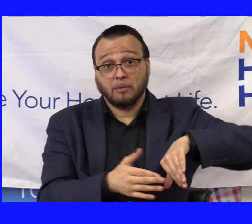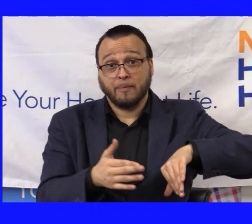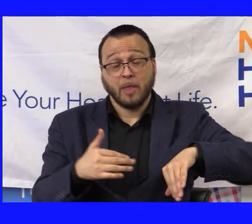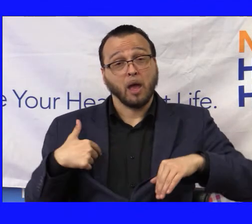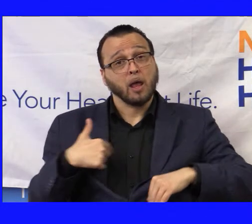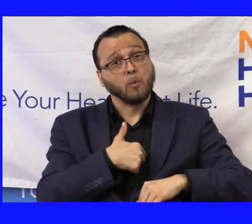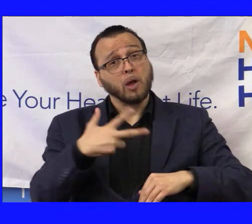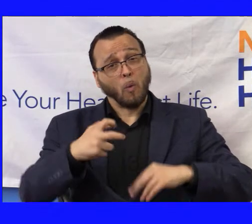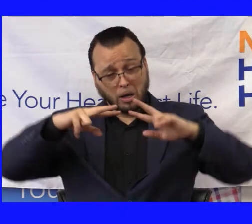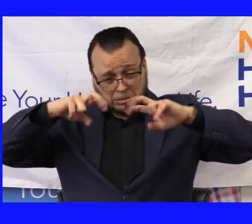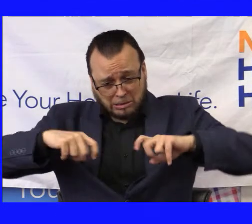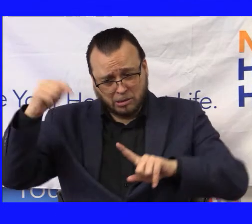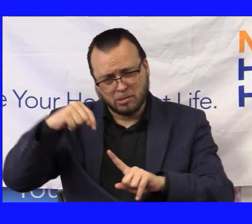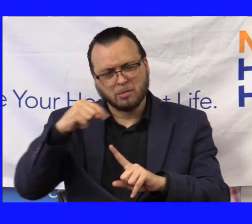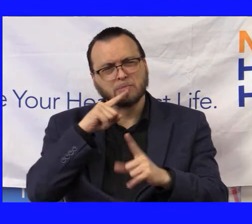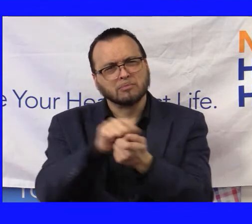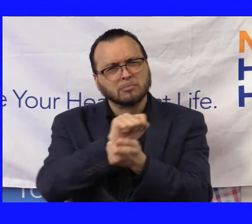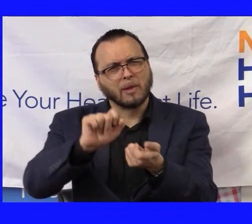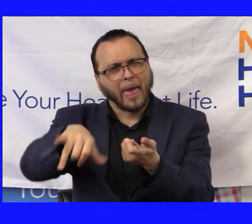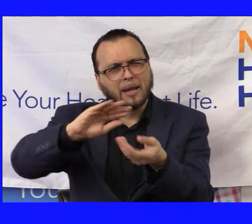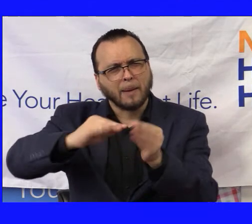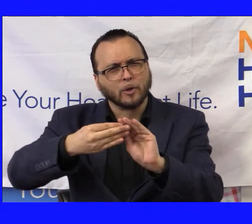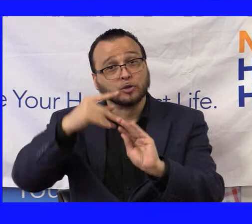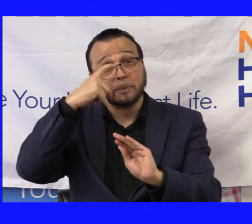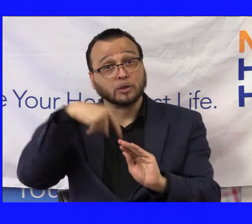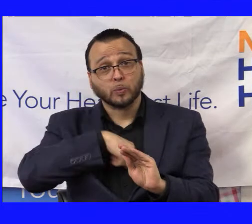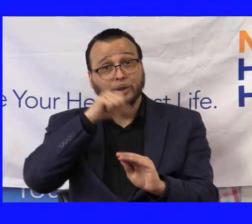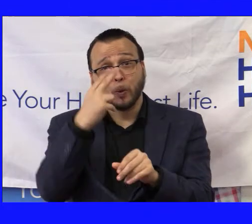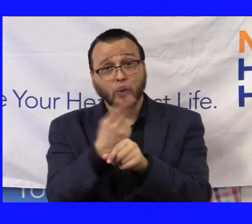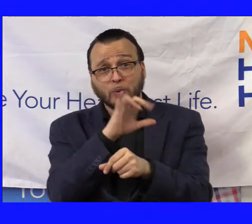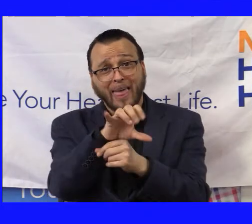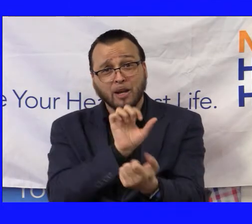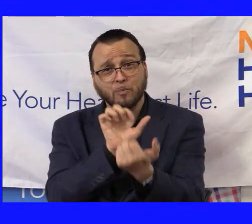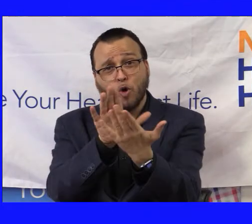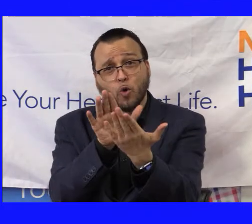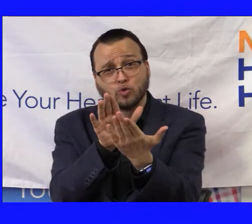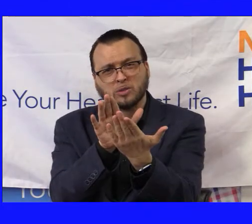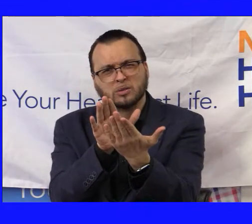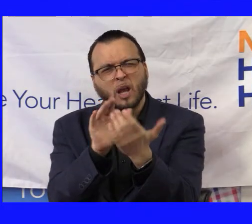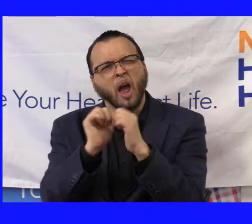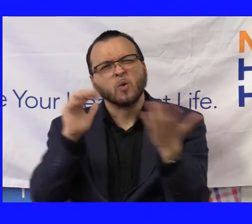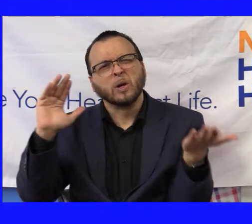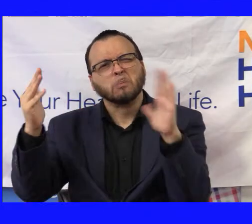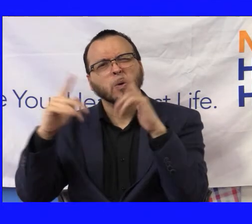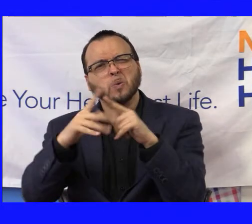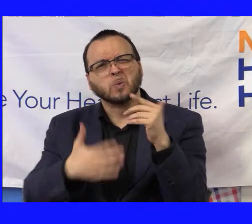look into the numbers to see, like, since we don't use this practice, how do we actually compare to the state and to the rest of the nation?